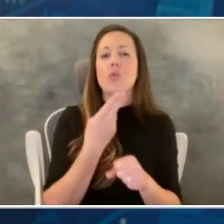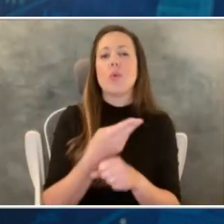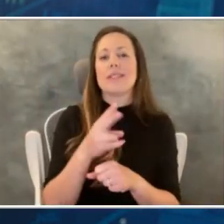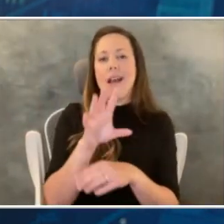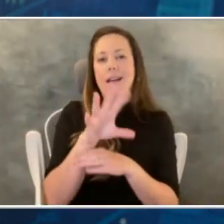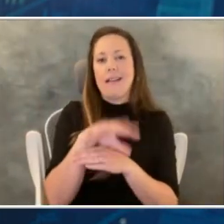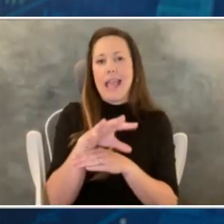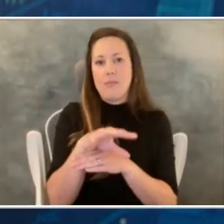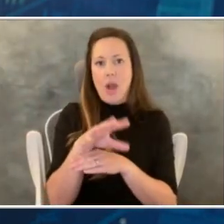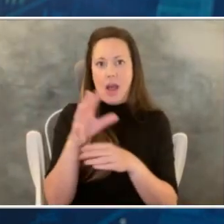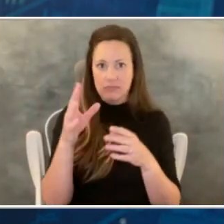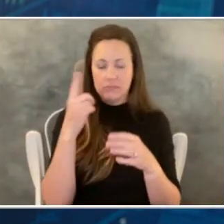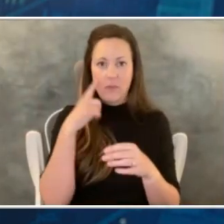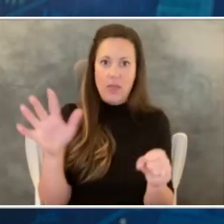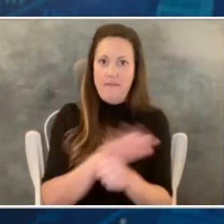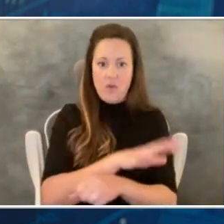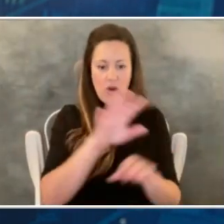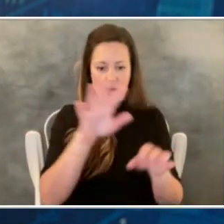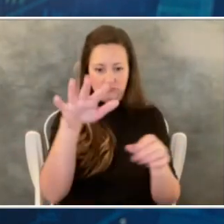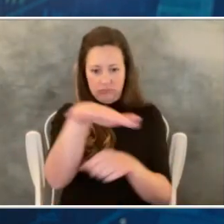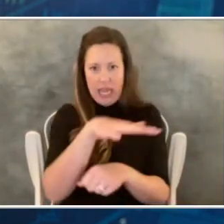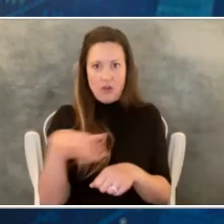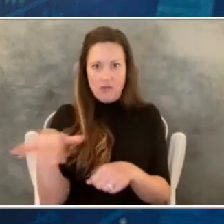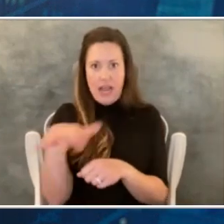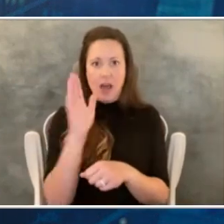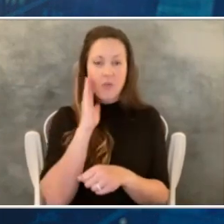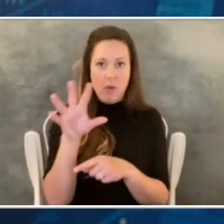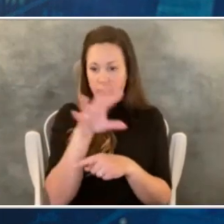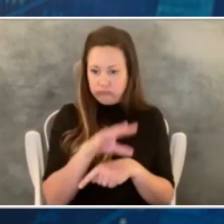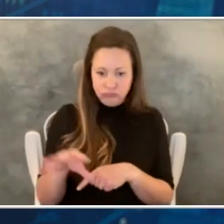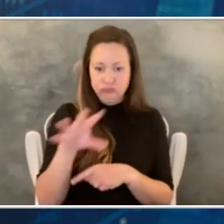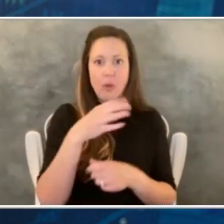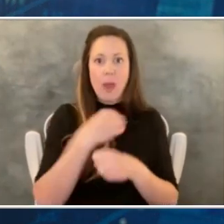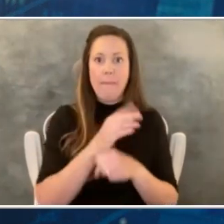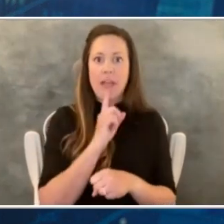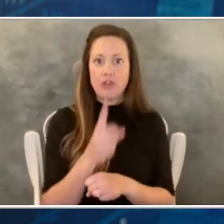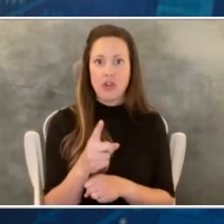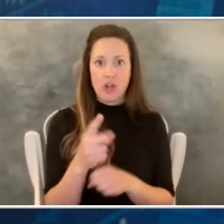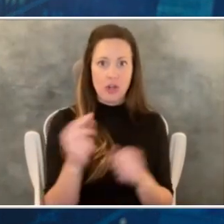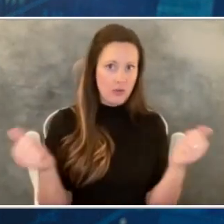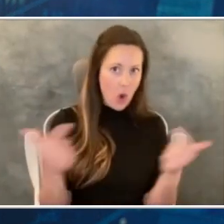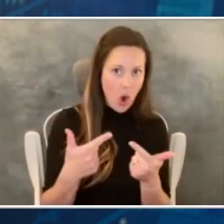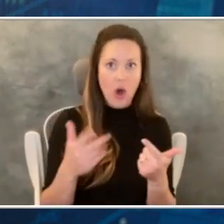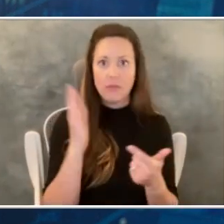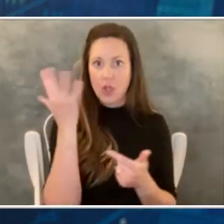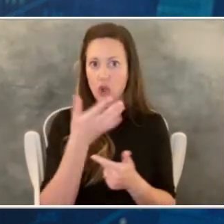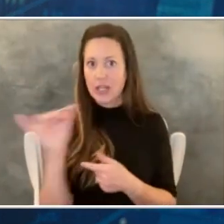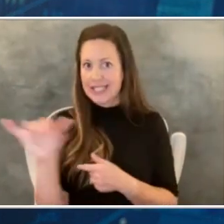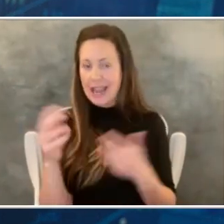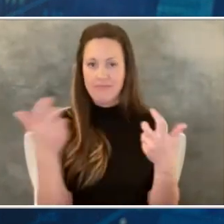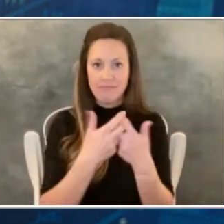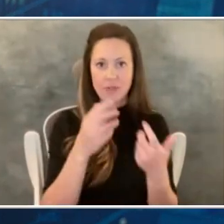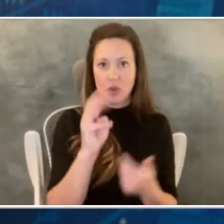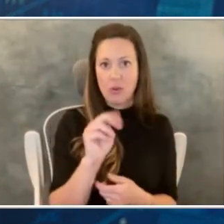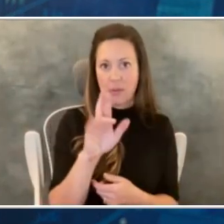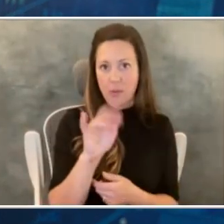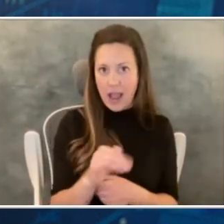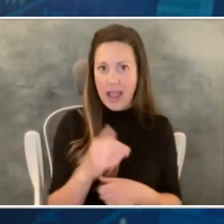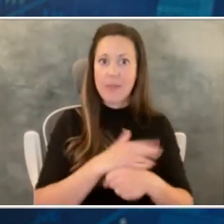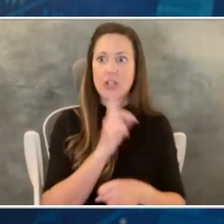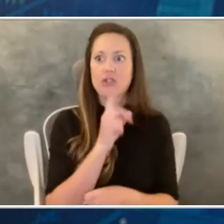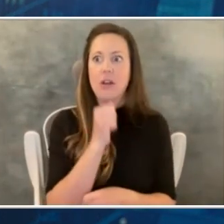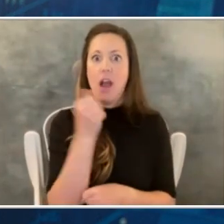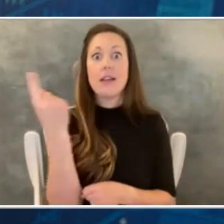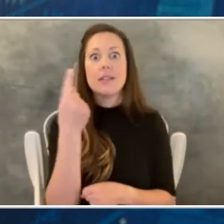entire joint, look at all of those structures just to make sure it is in fact how it looked in the MRI. There's not a meniscal tear, for example, that didn't show